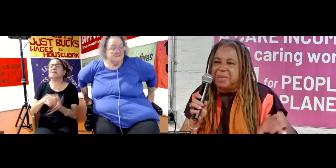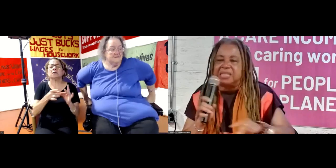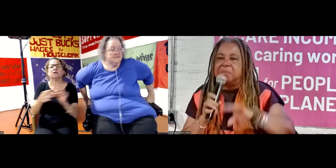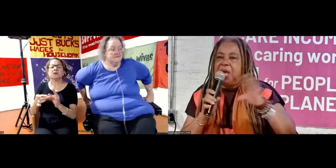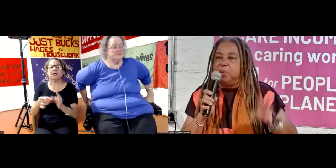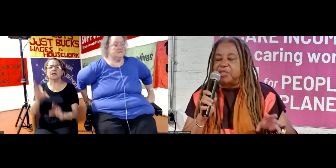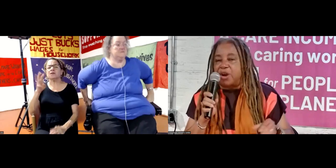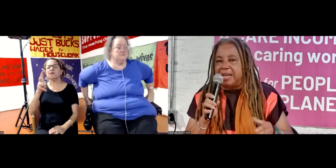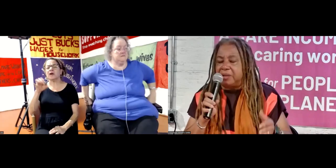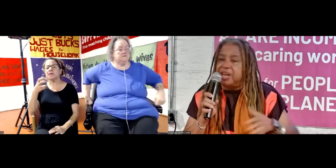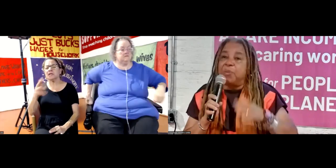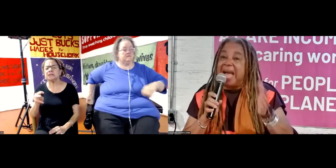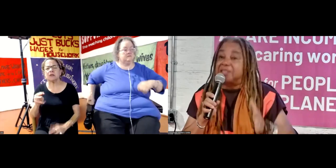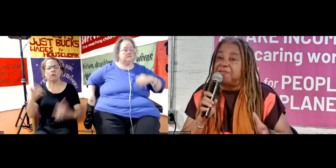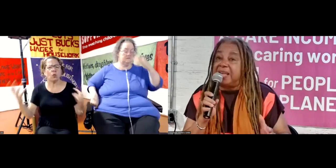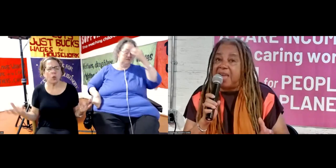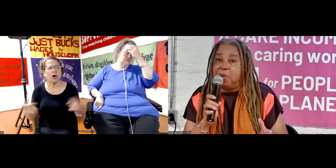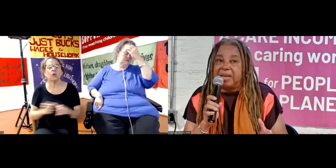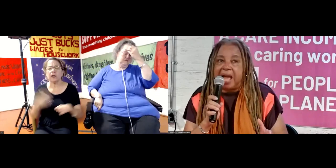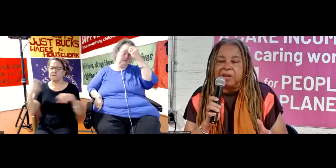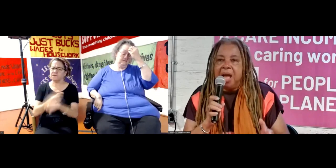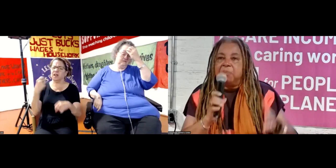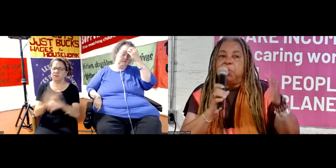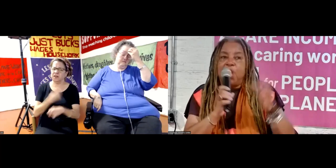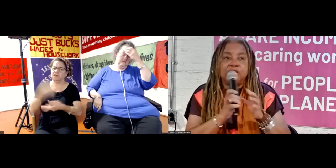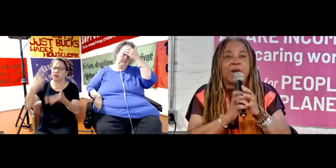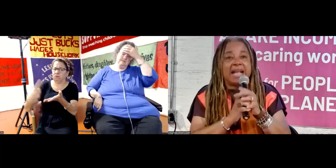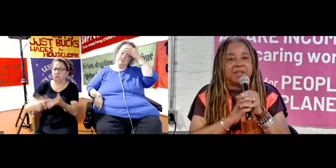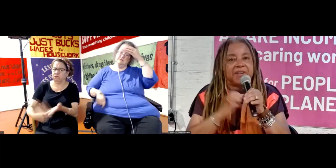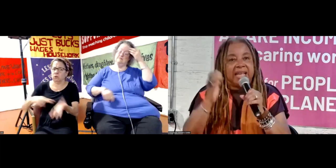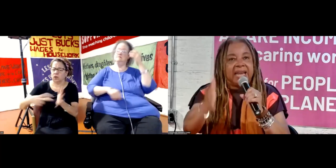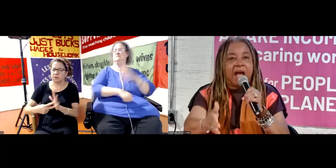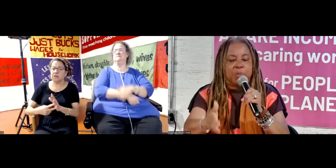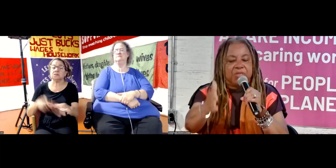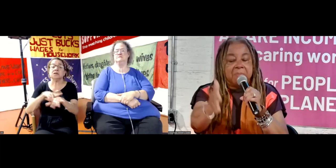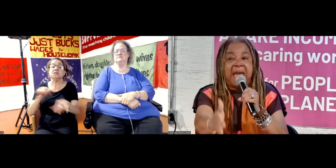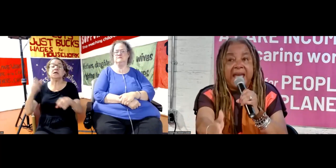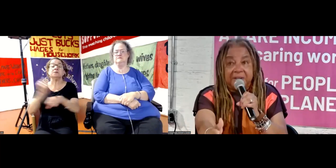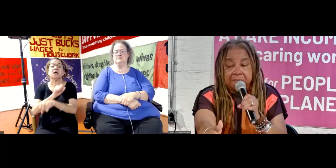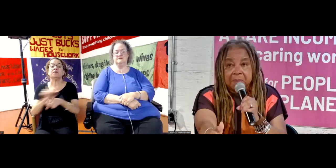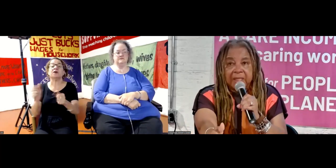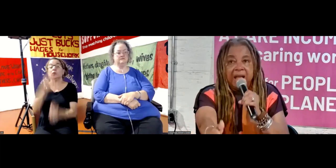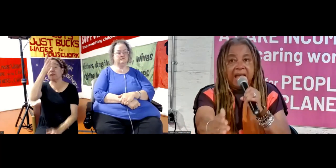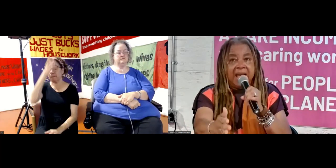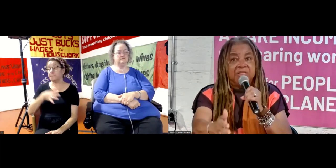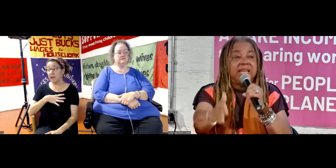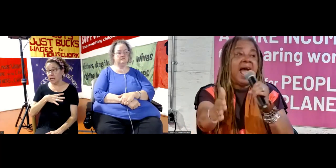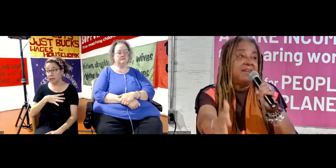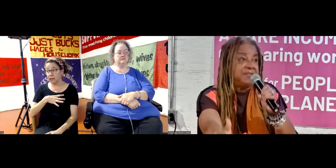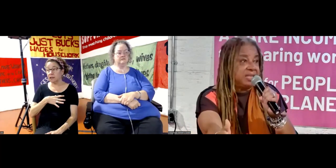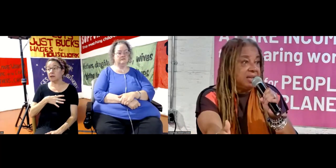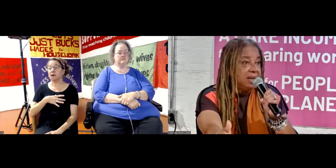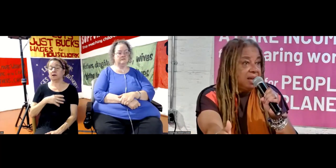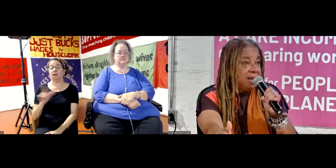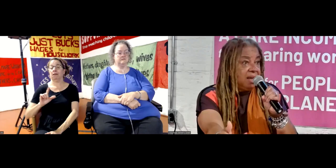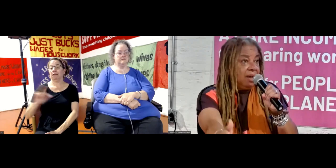with feminism? We sorted, you know, we had to fight that one out. But we also had to fight it out with the men in the